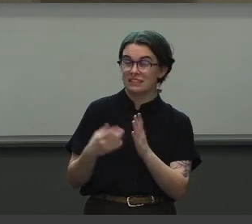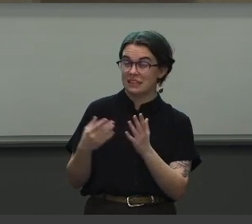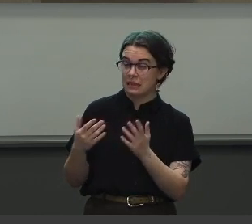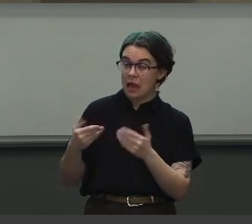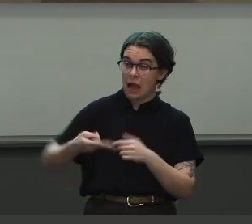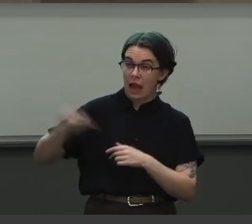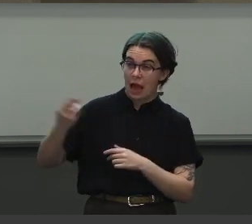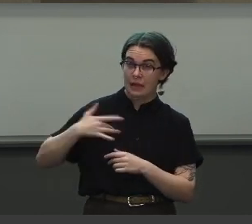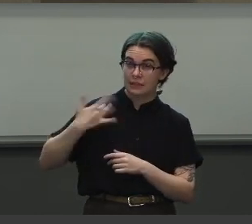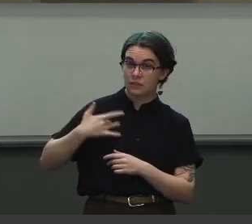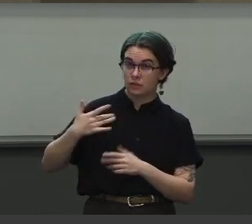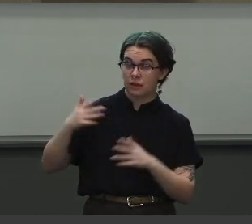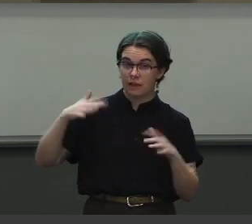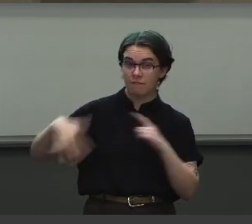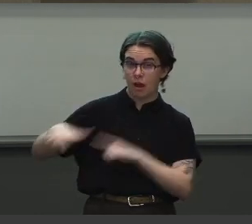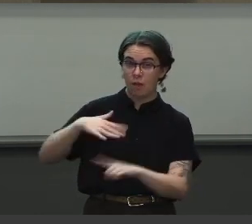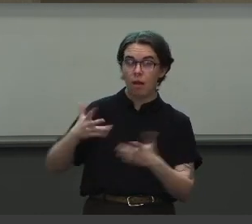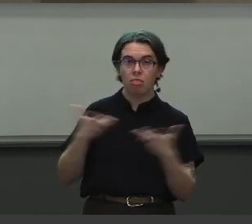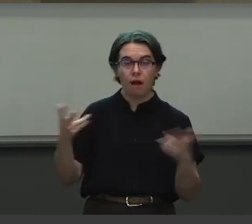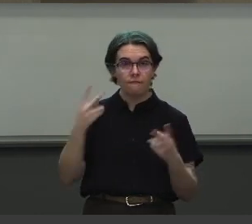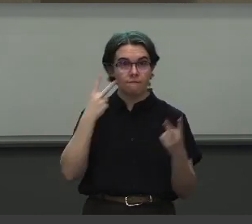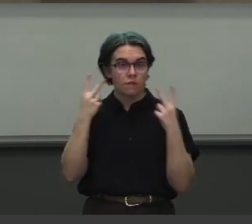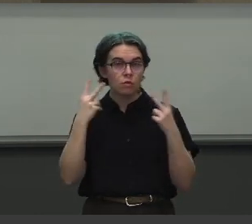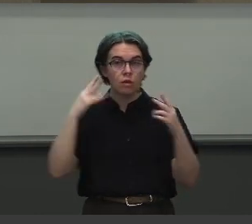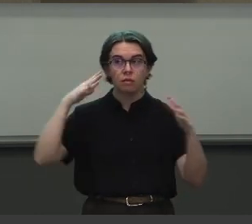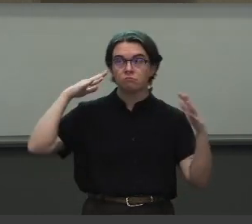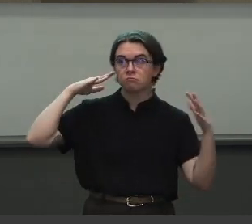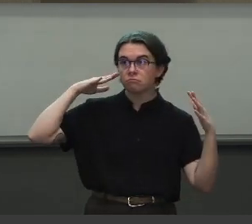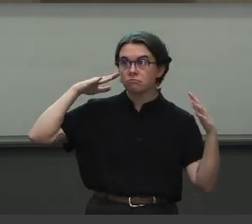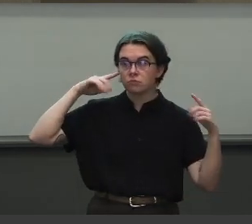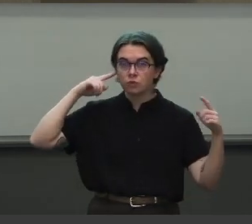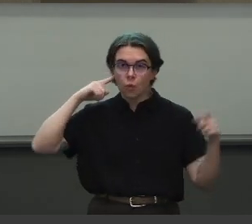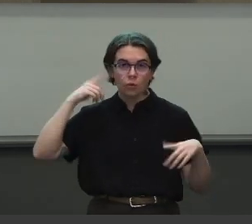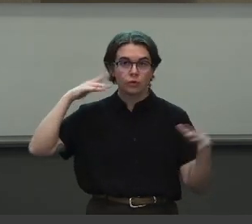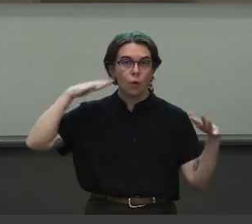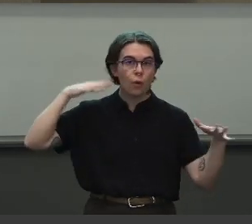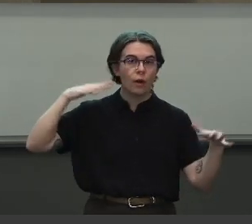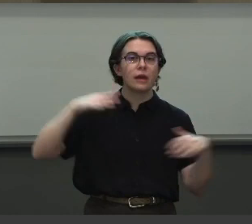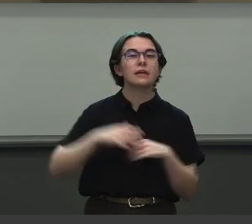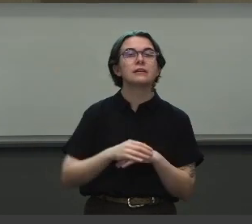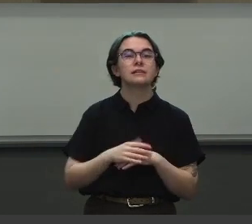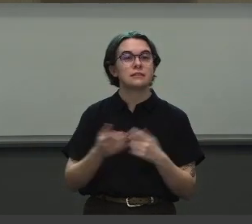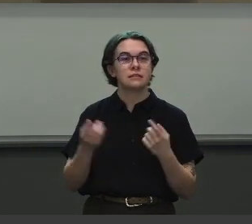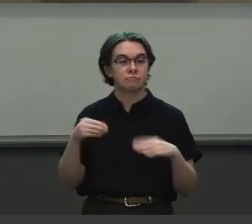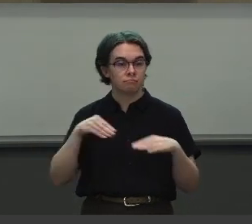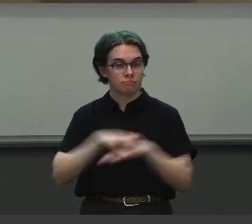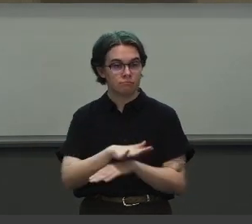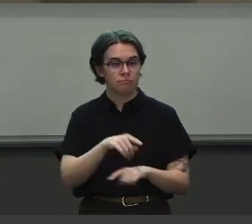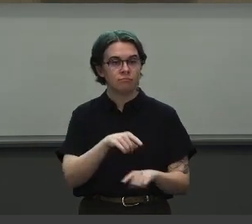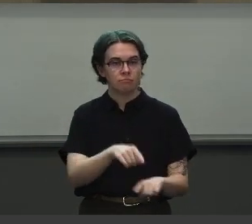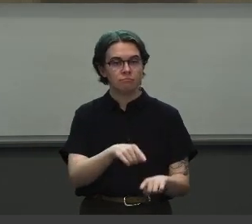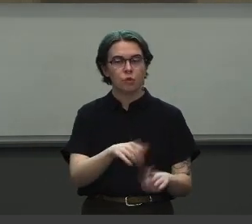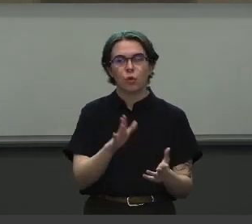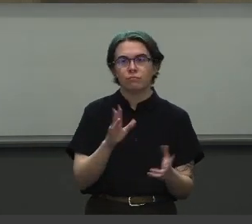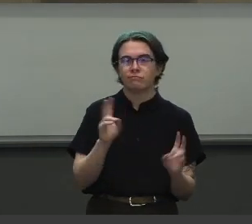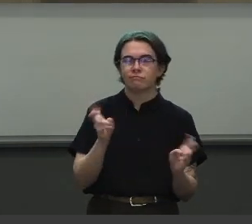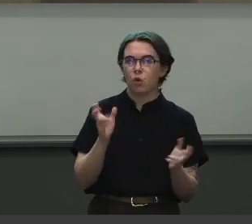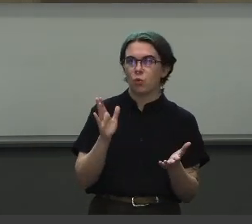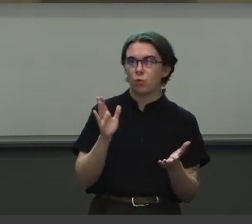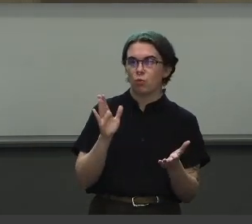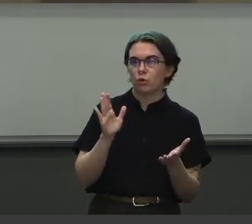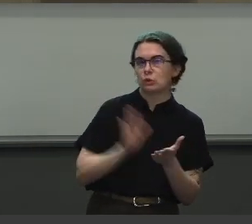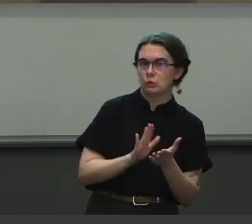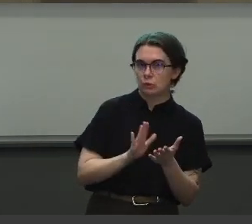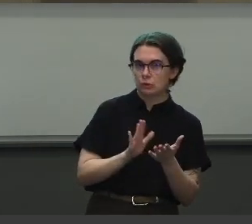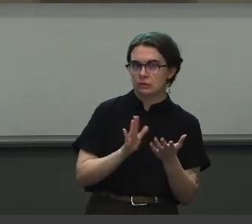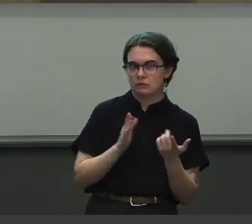lot of visual and auditory, it leads to reduced performance across the various different gait